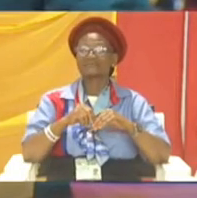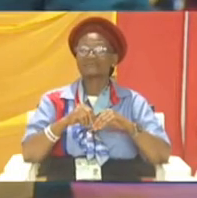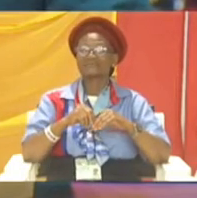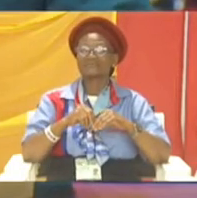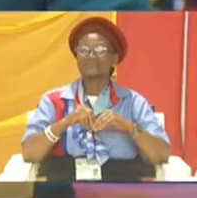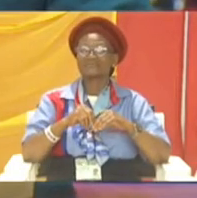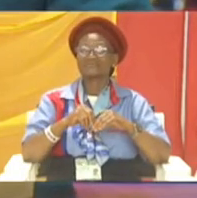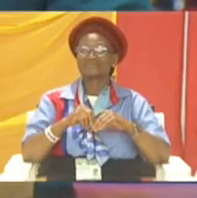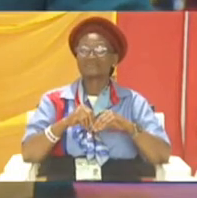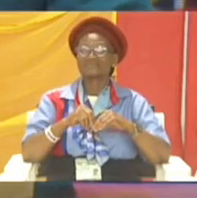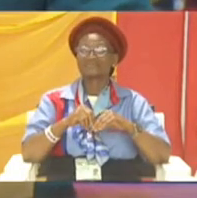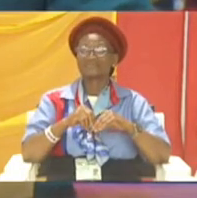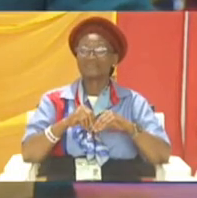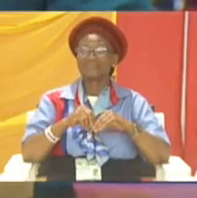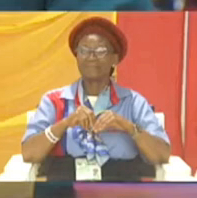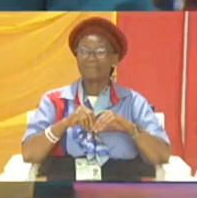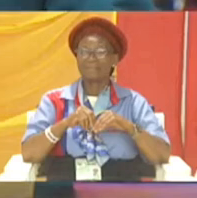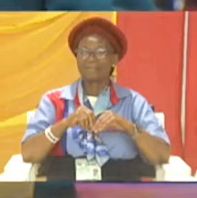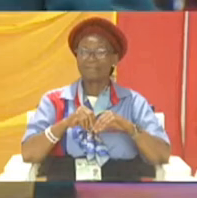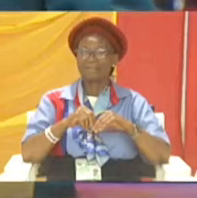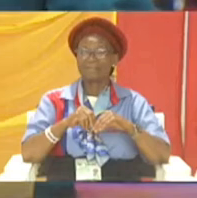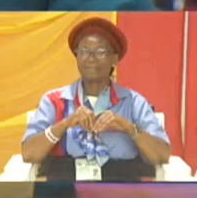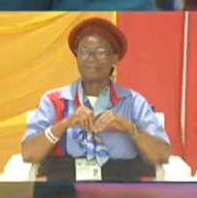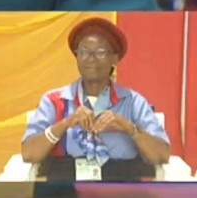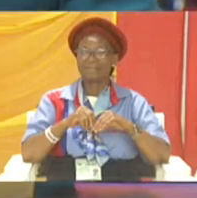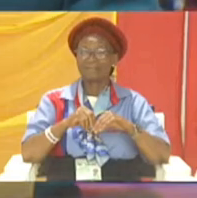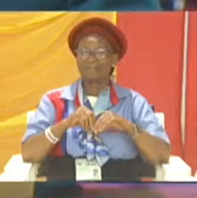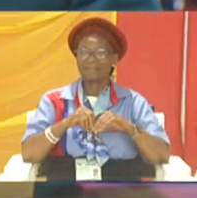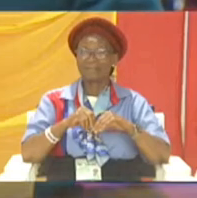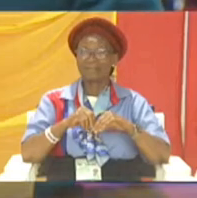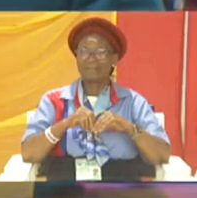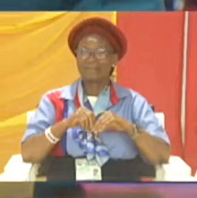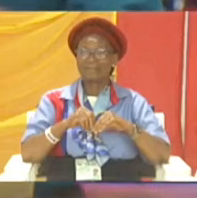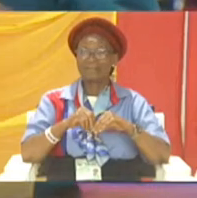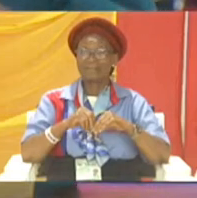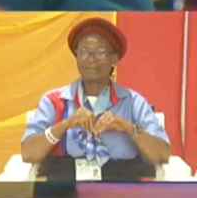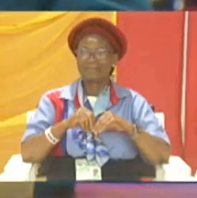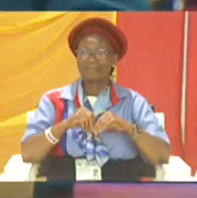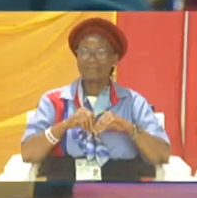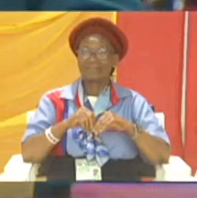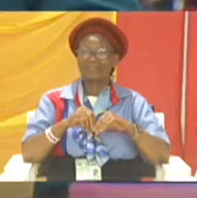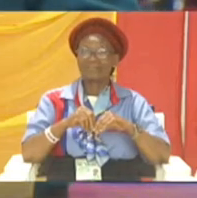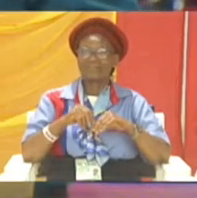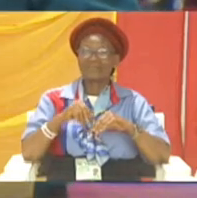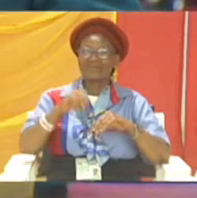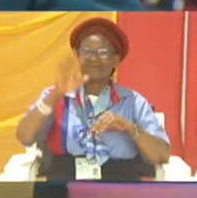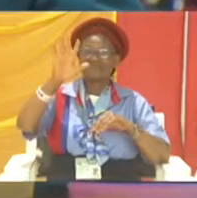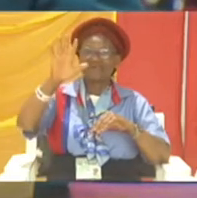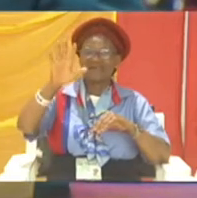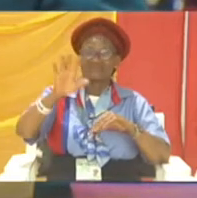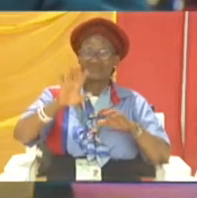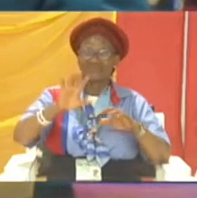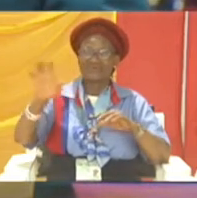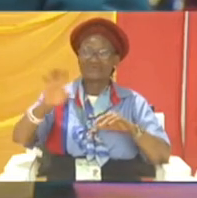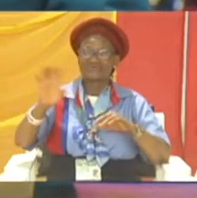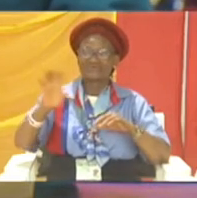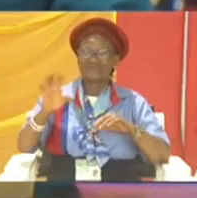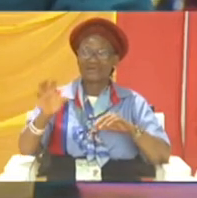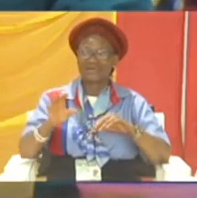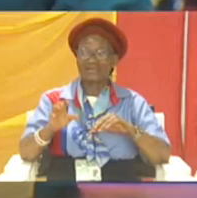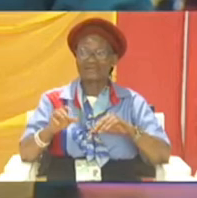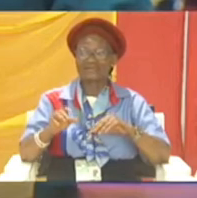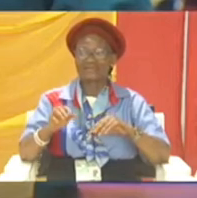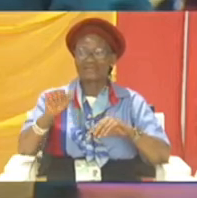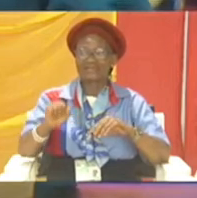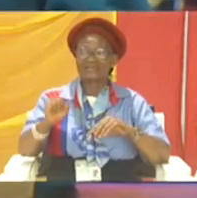Malu, lona ogun ogorun marun. Okay. And 500 ashes. Ati esin lona